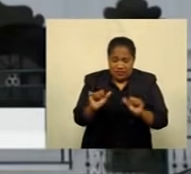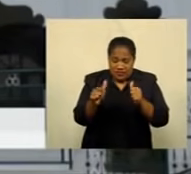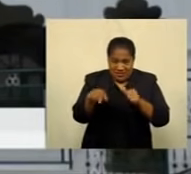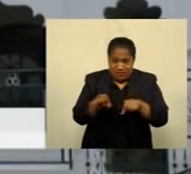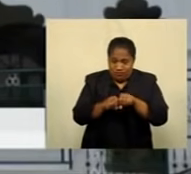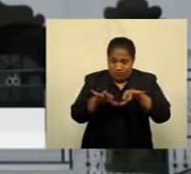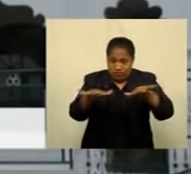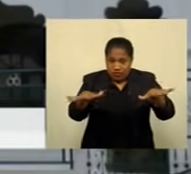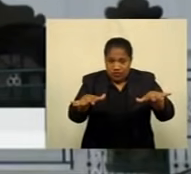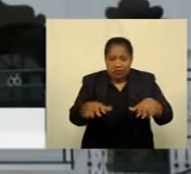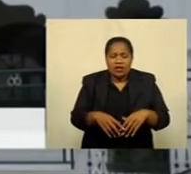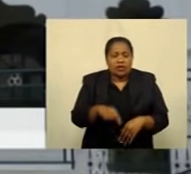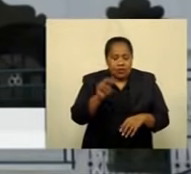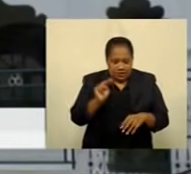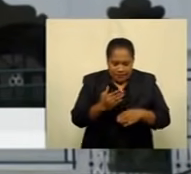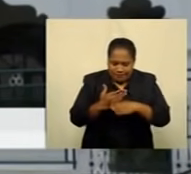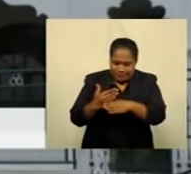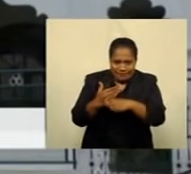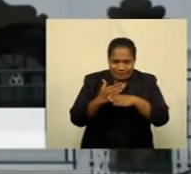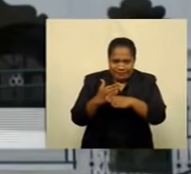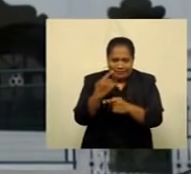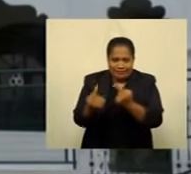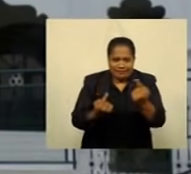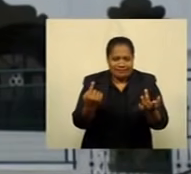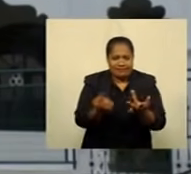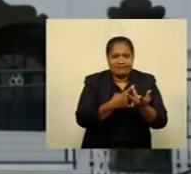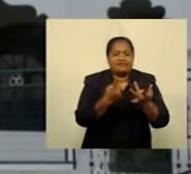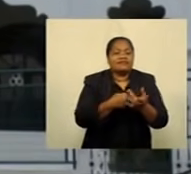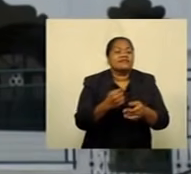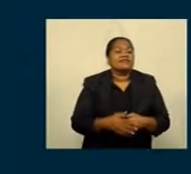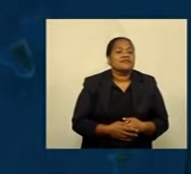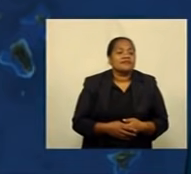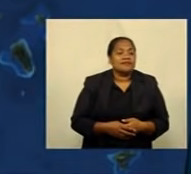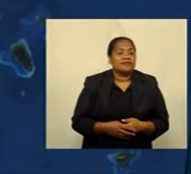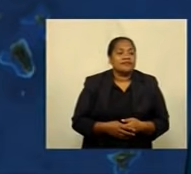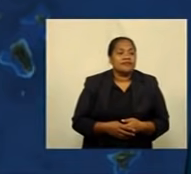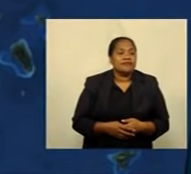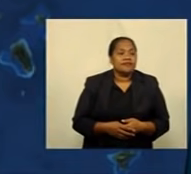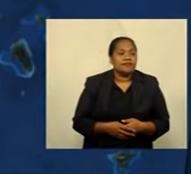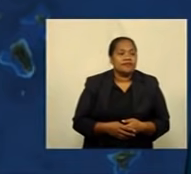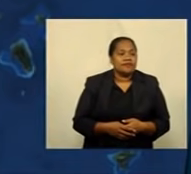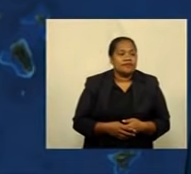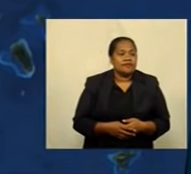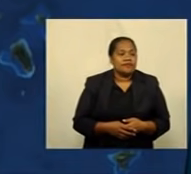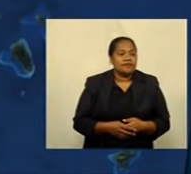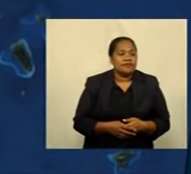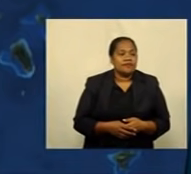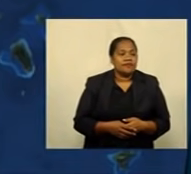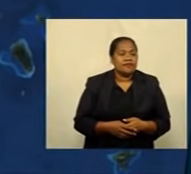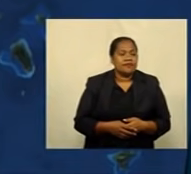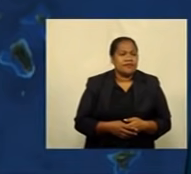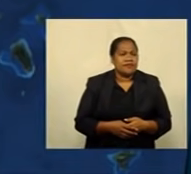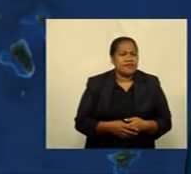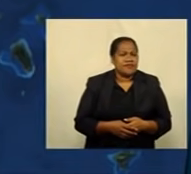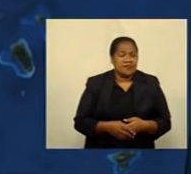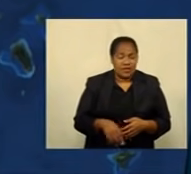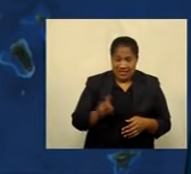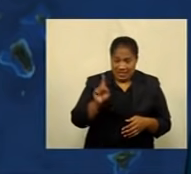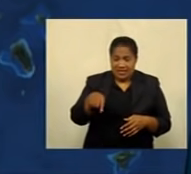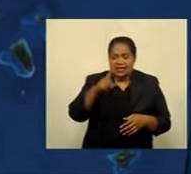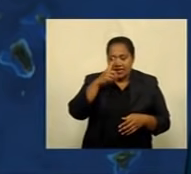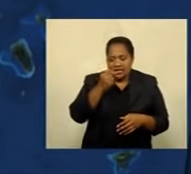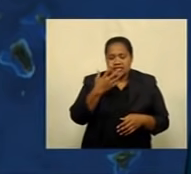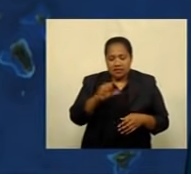commitment to one another, a sentiment echoed by religious leaders. Prayers, etc., that can still be completed